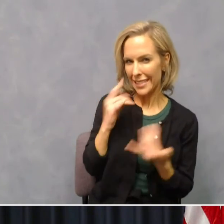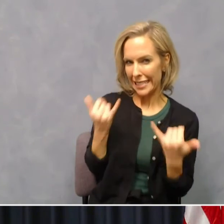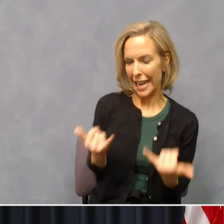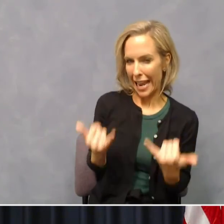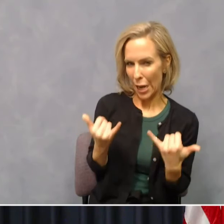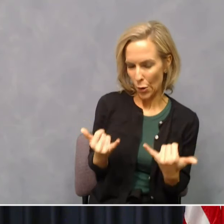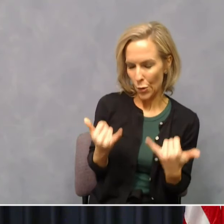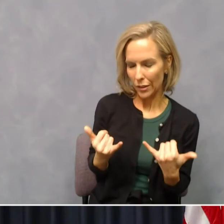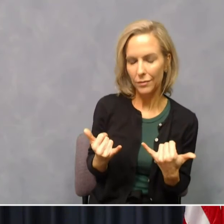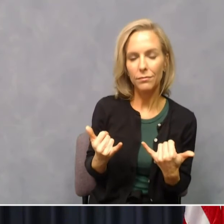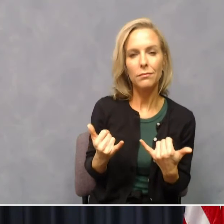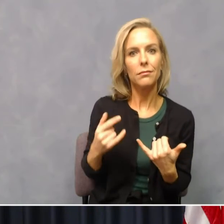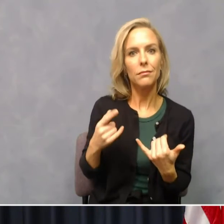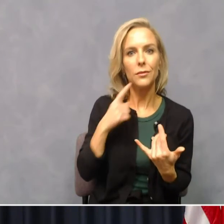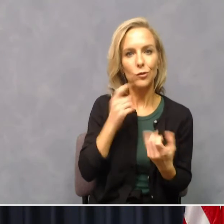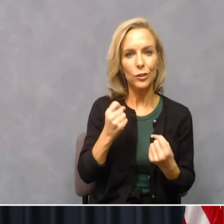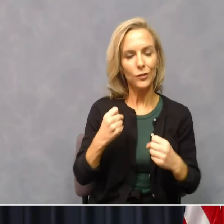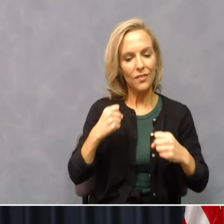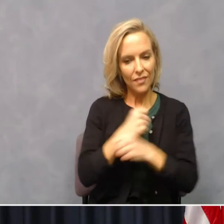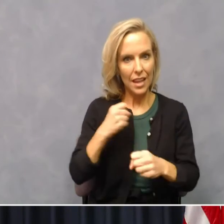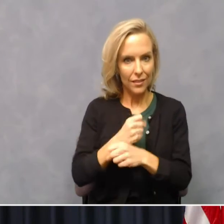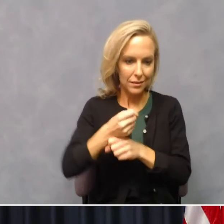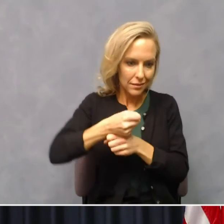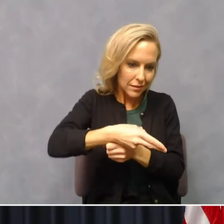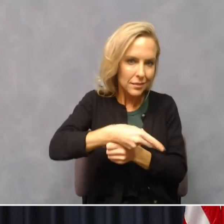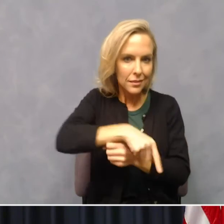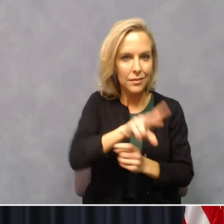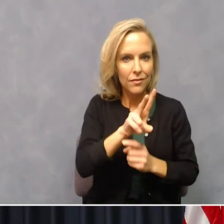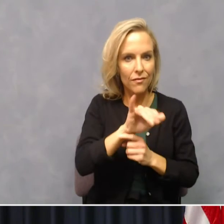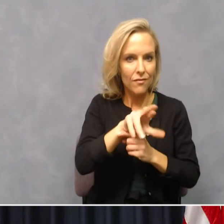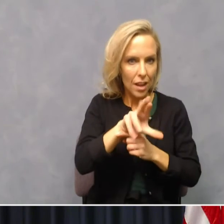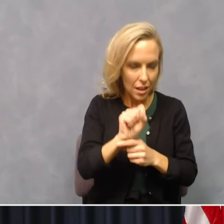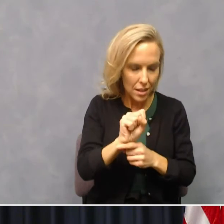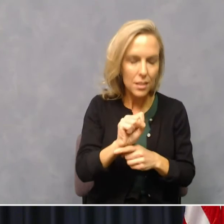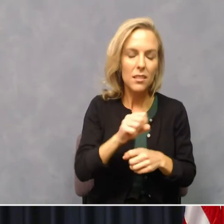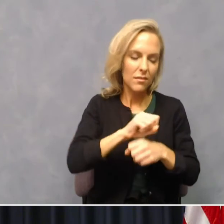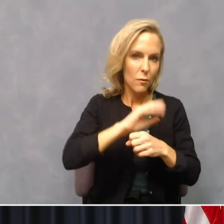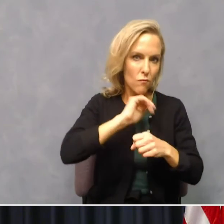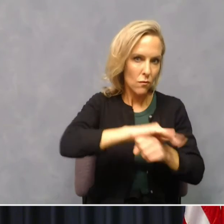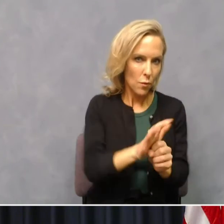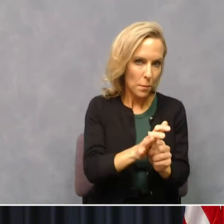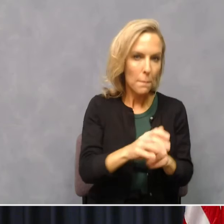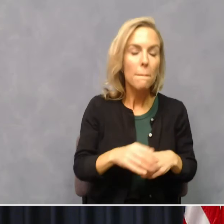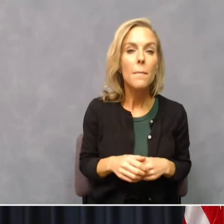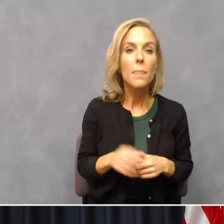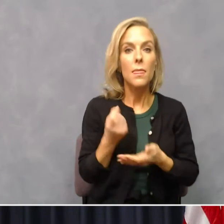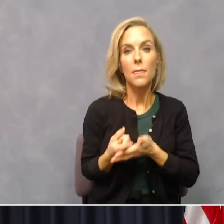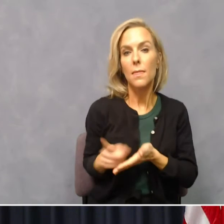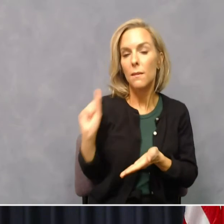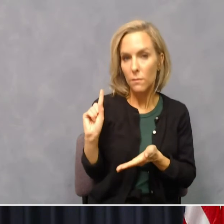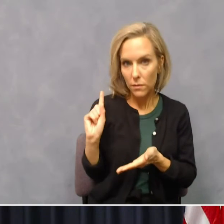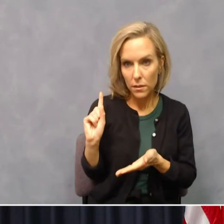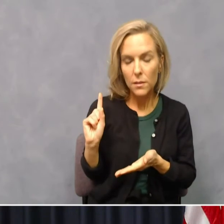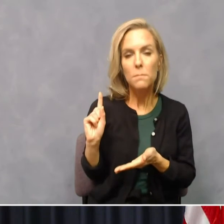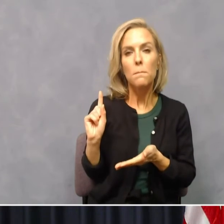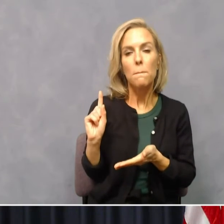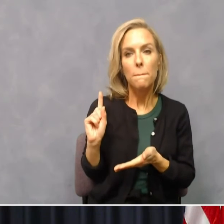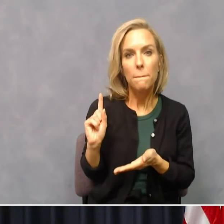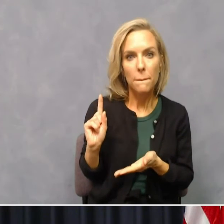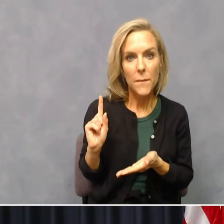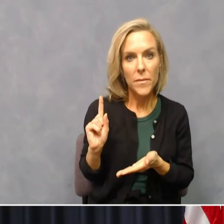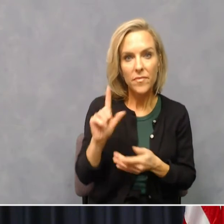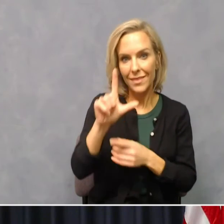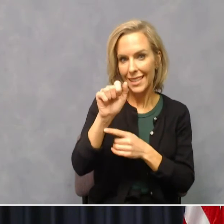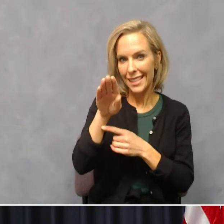fighting the virus. Now, last week, we do have some days where labs were not